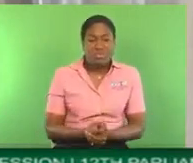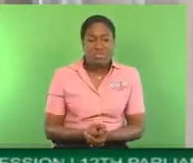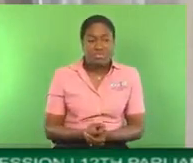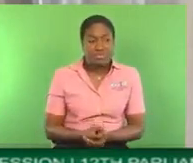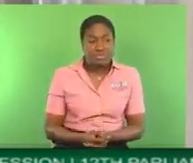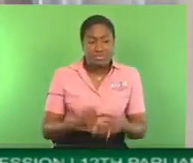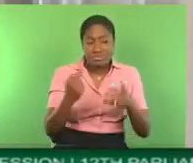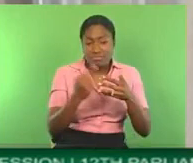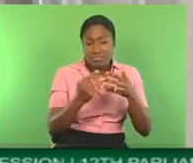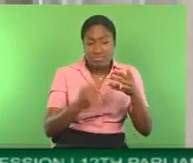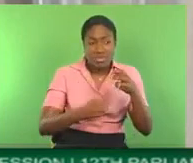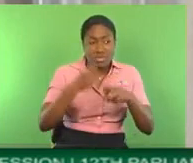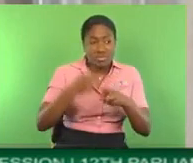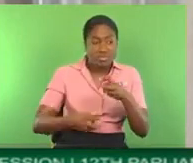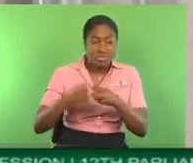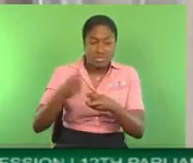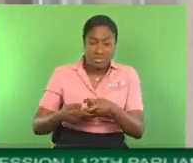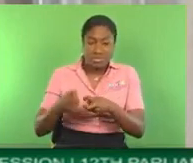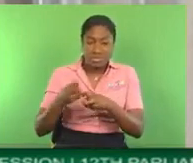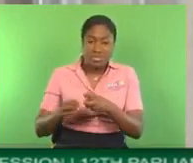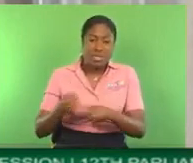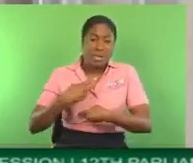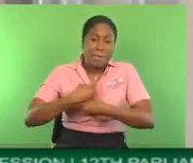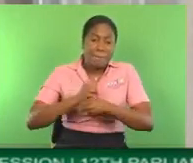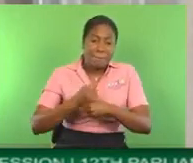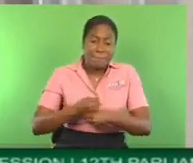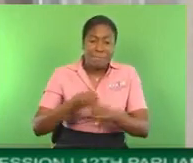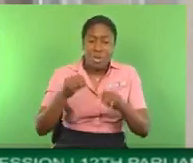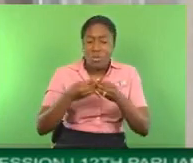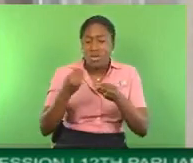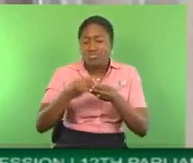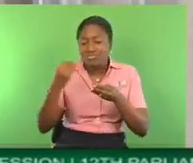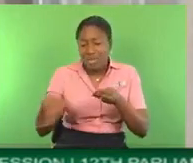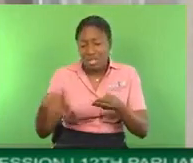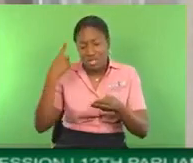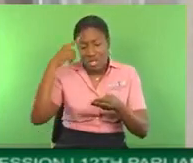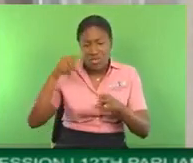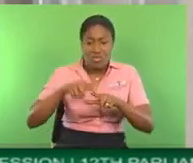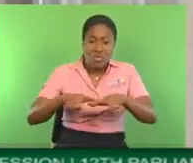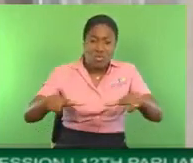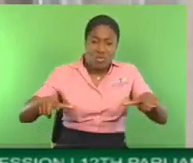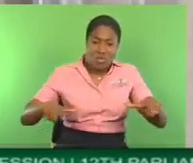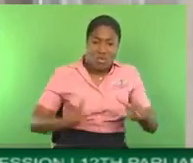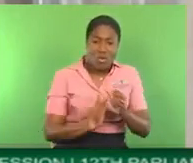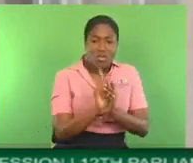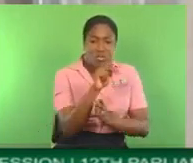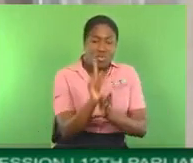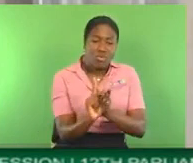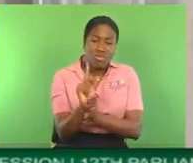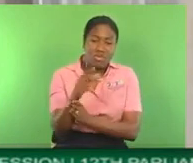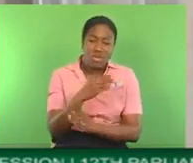These deficiencies not only increase the cost of production, but also result in substantial